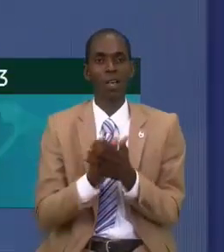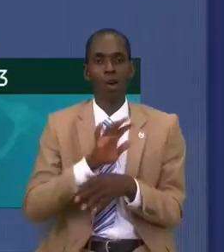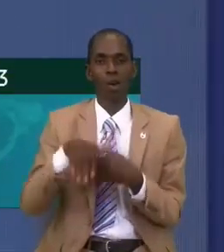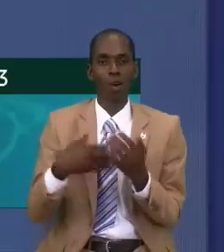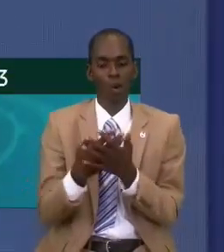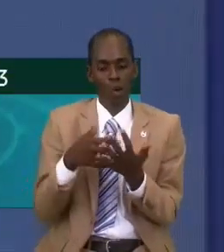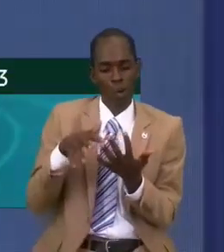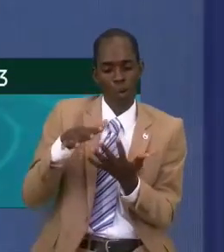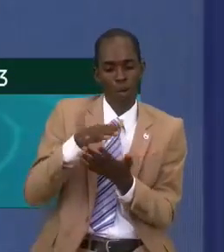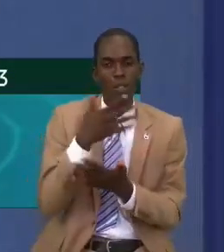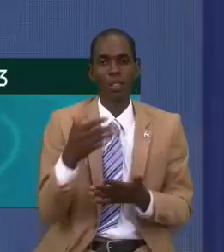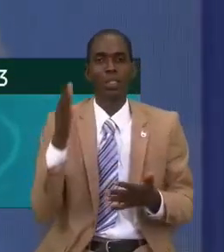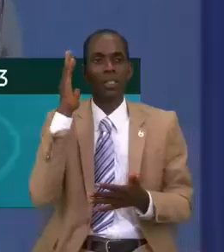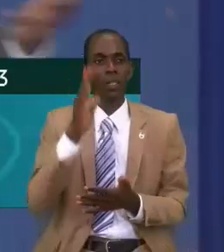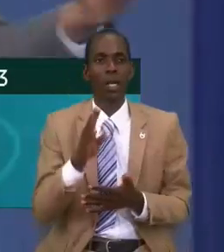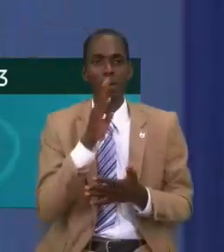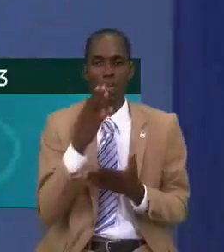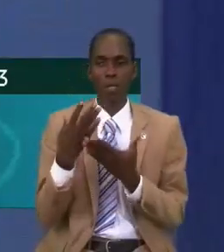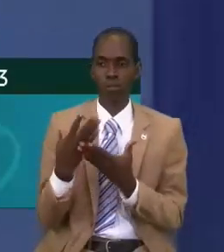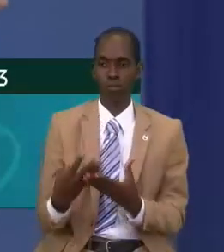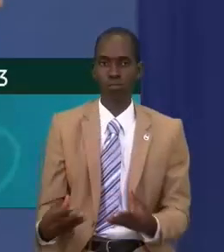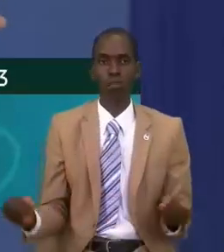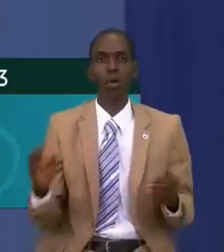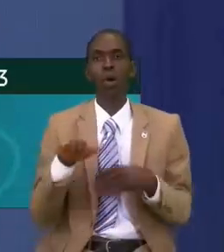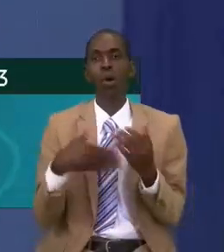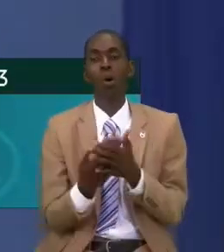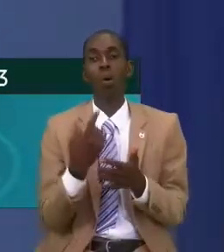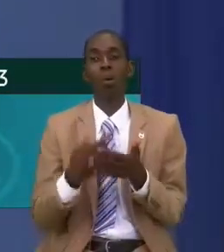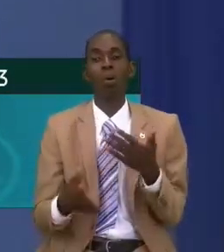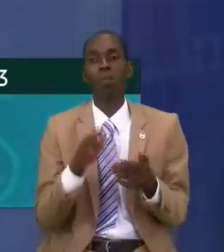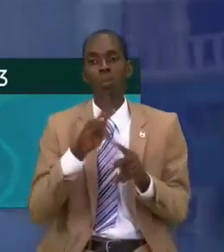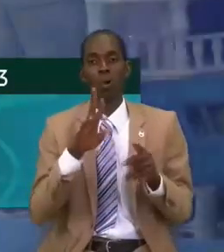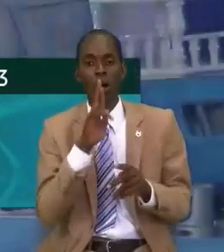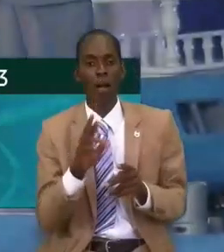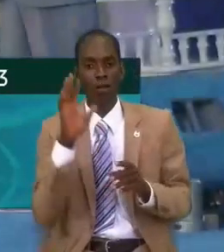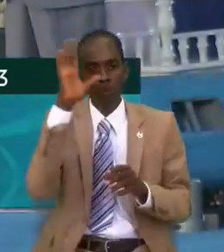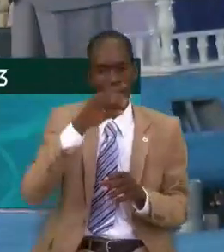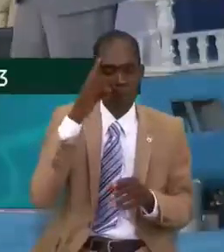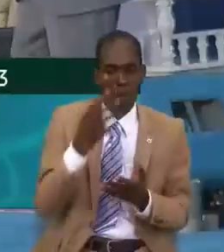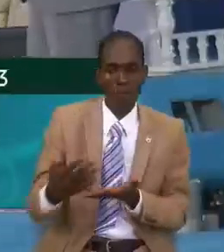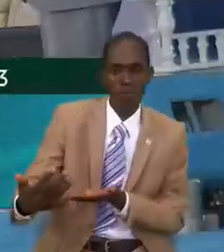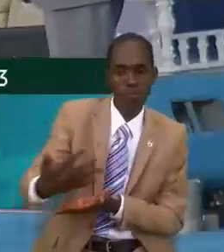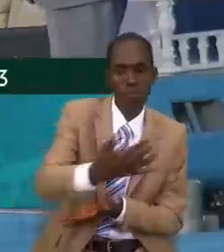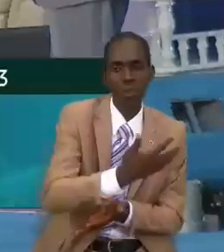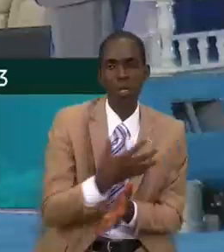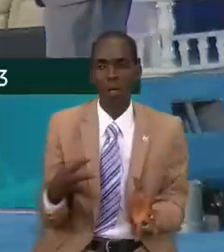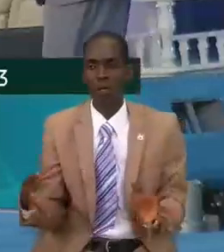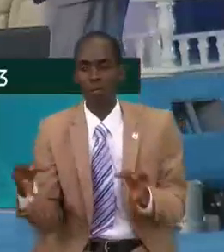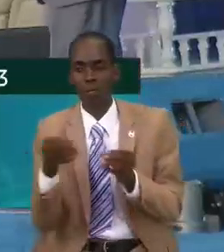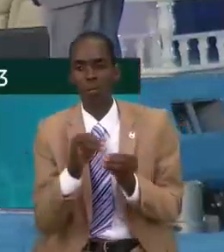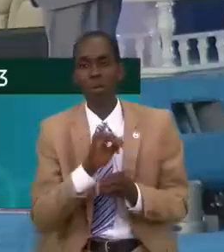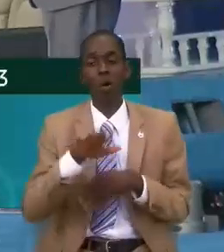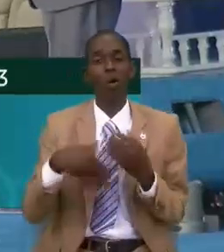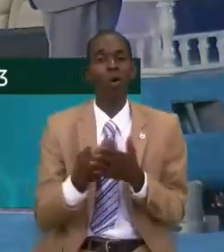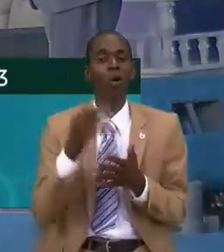are running after, amassing, gathering up, building up, all these things shall be dissolved, what manner of persons